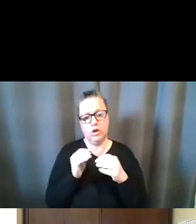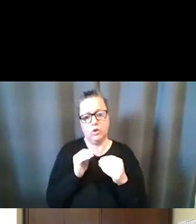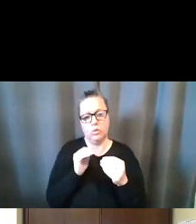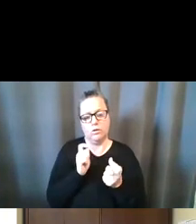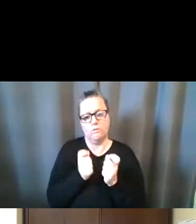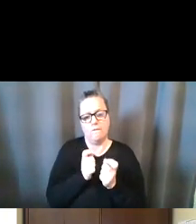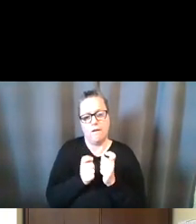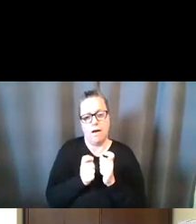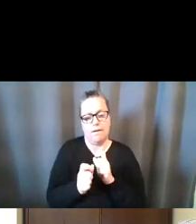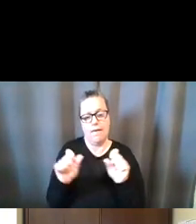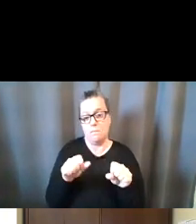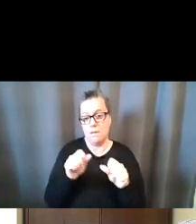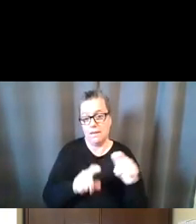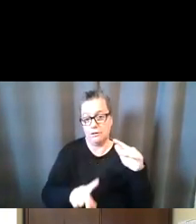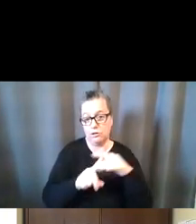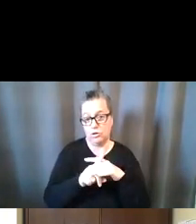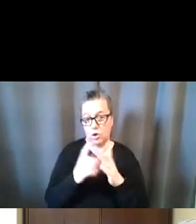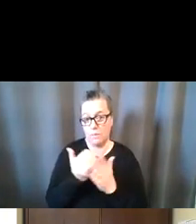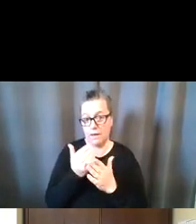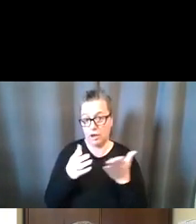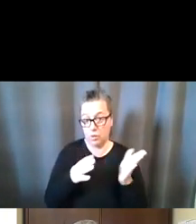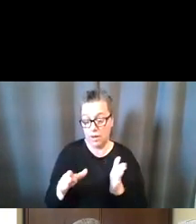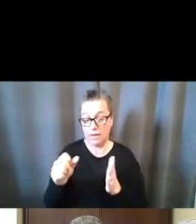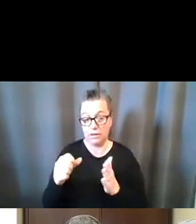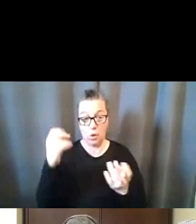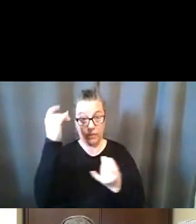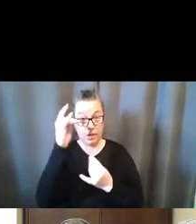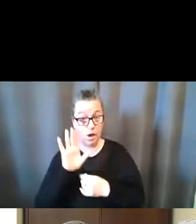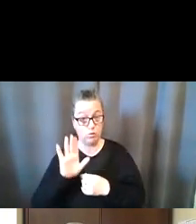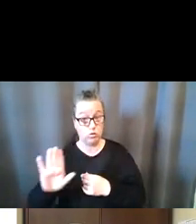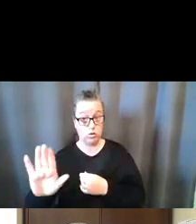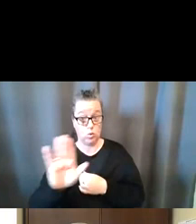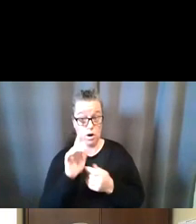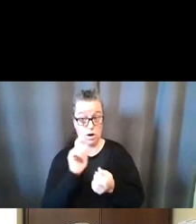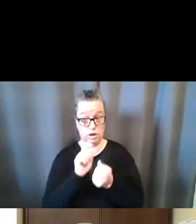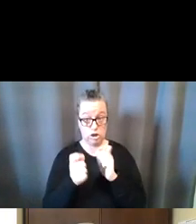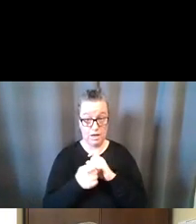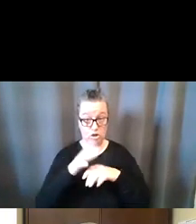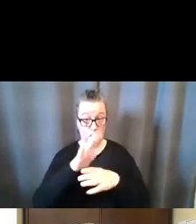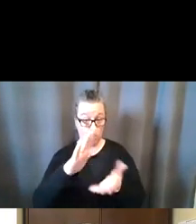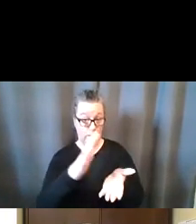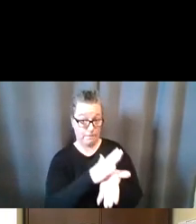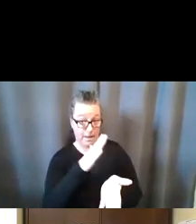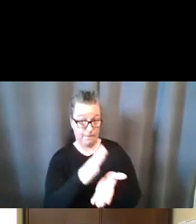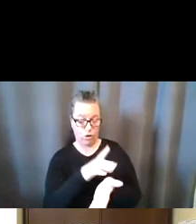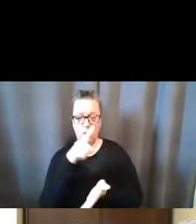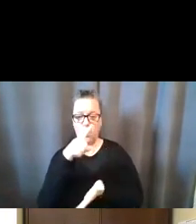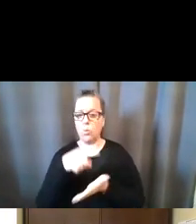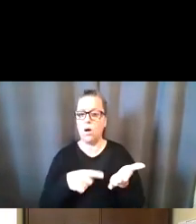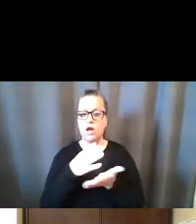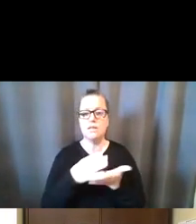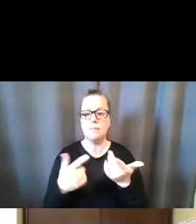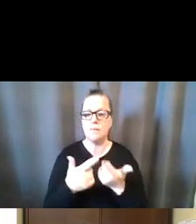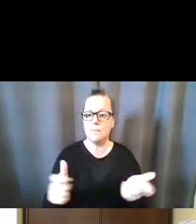ability to show up in a new way. So you're thinking about your particular change on your blank piece of paper. What are some of those biggest